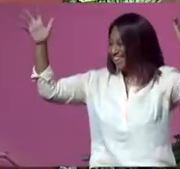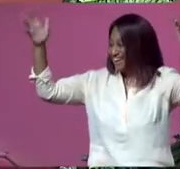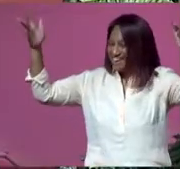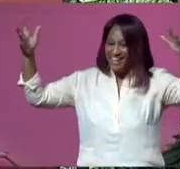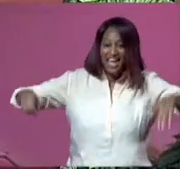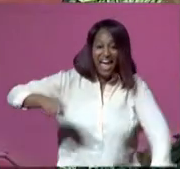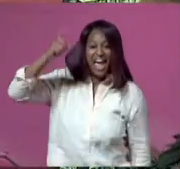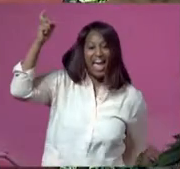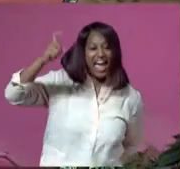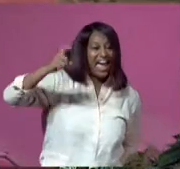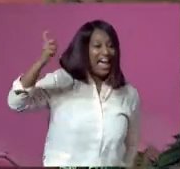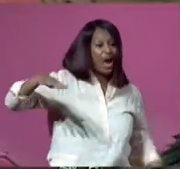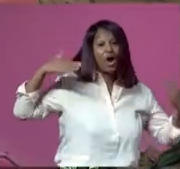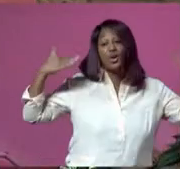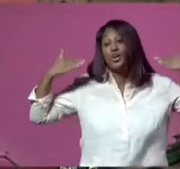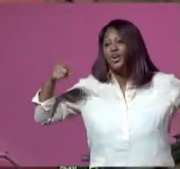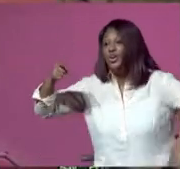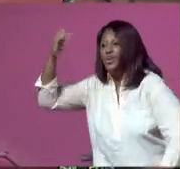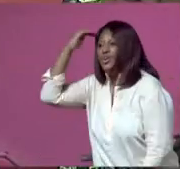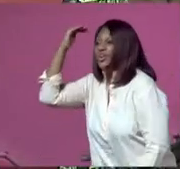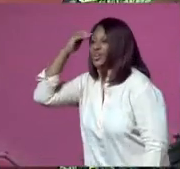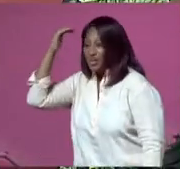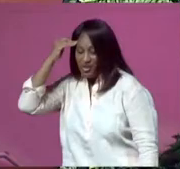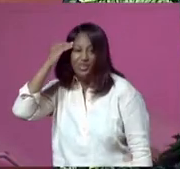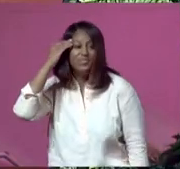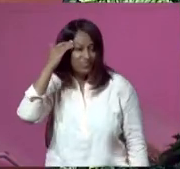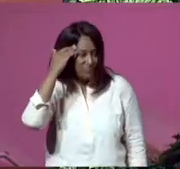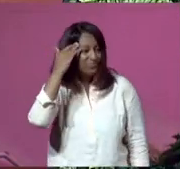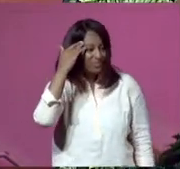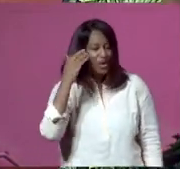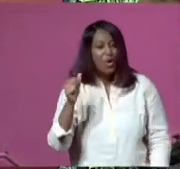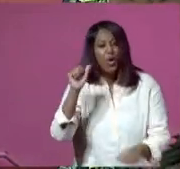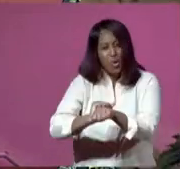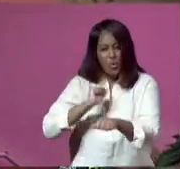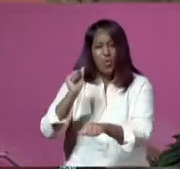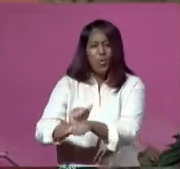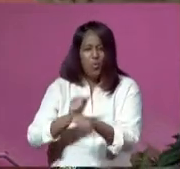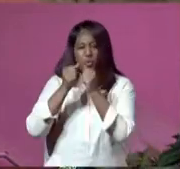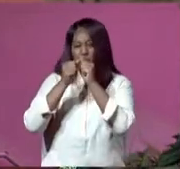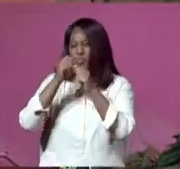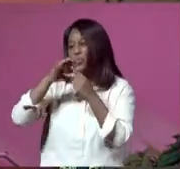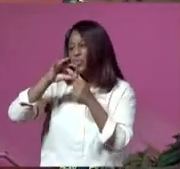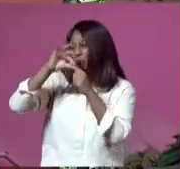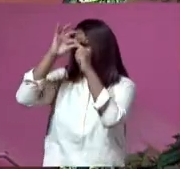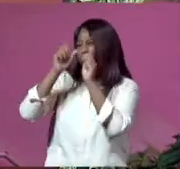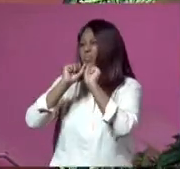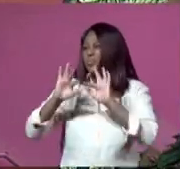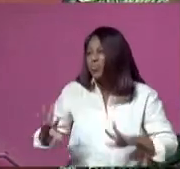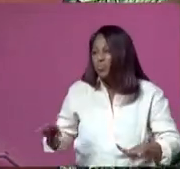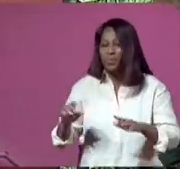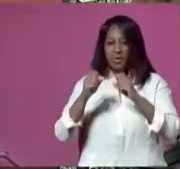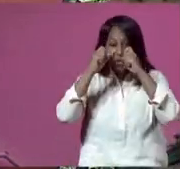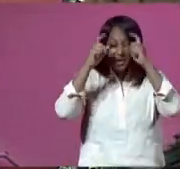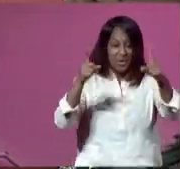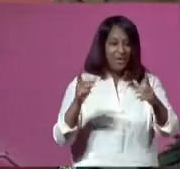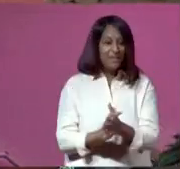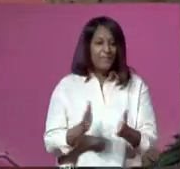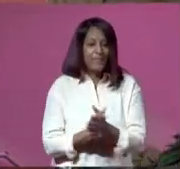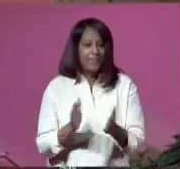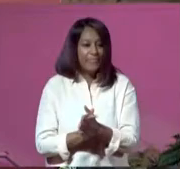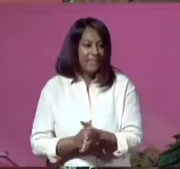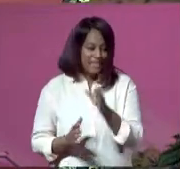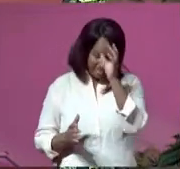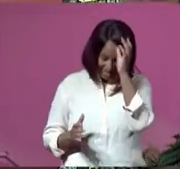You to holler like you know God specializes in surprises. As a matter of fact, cameraman, you ought to pan the